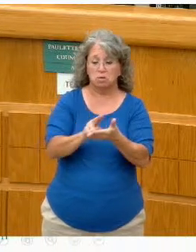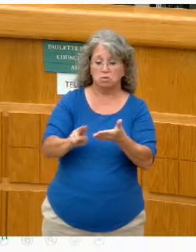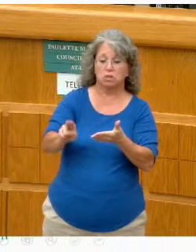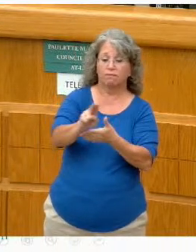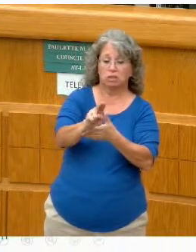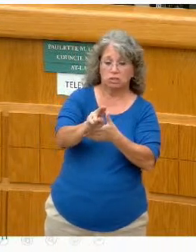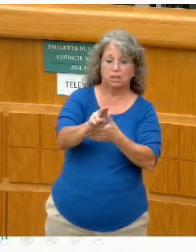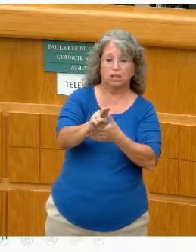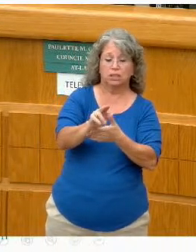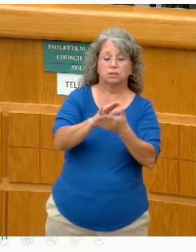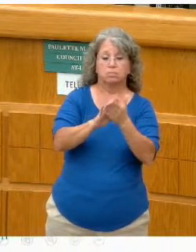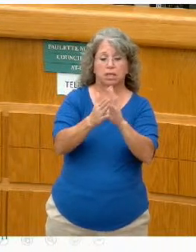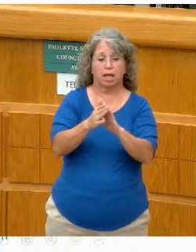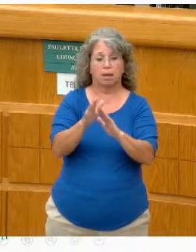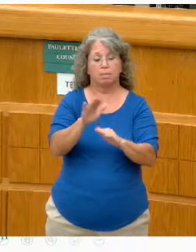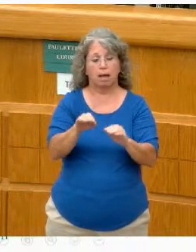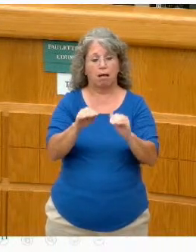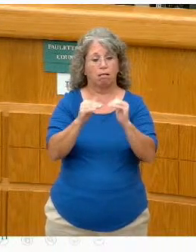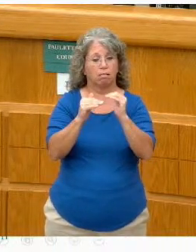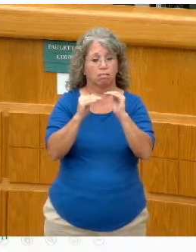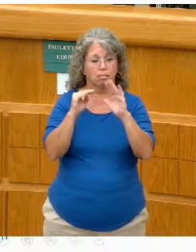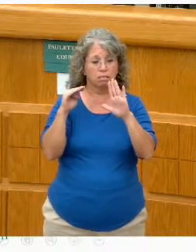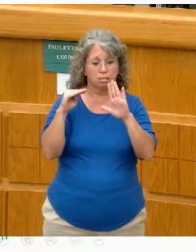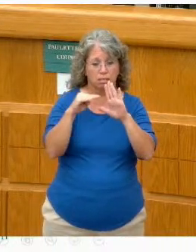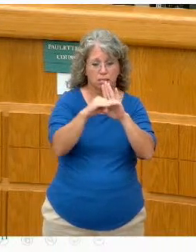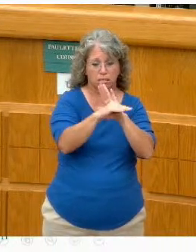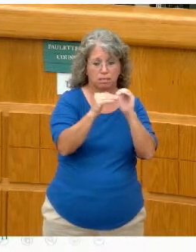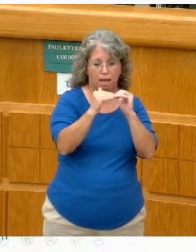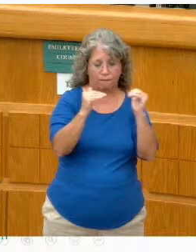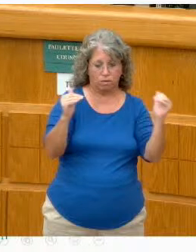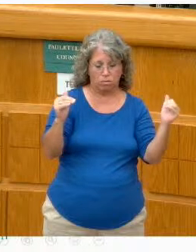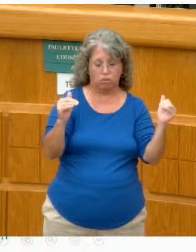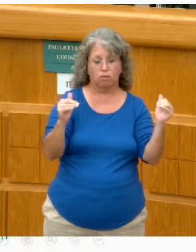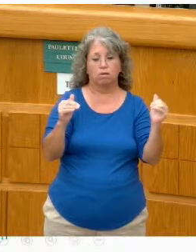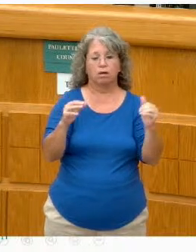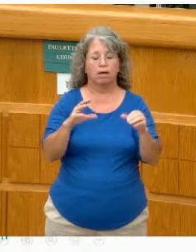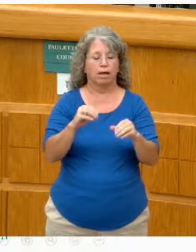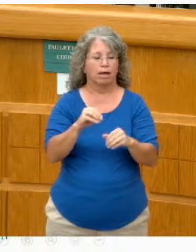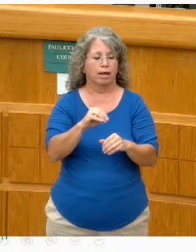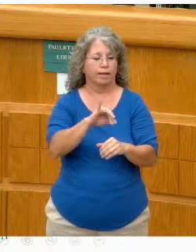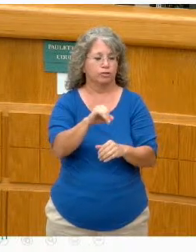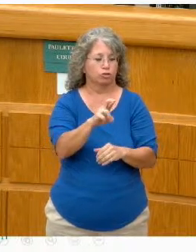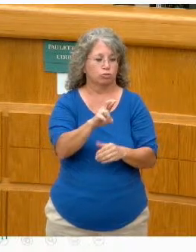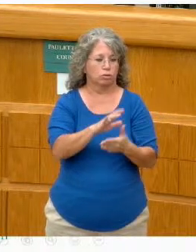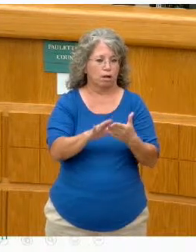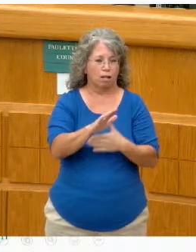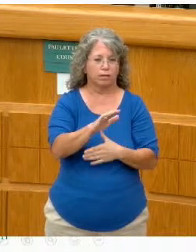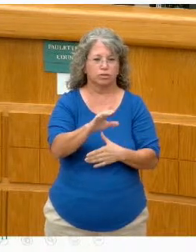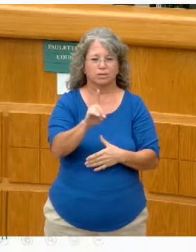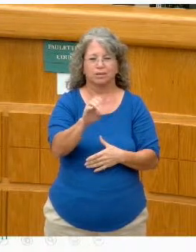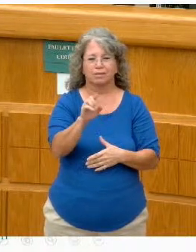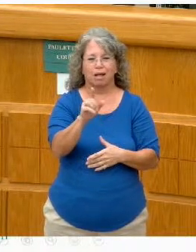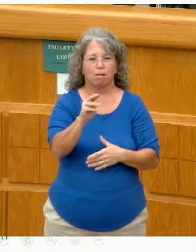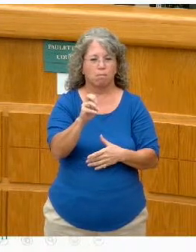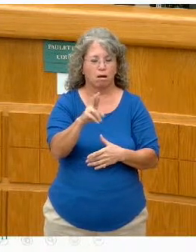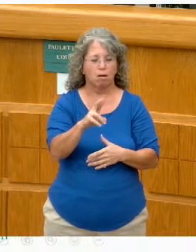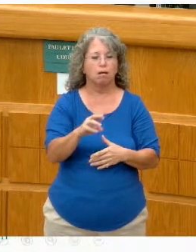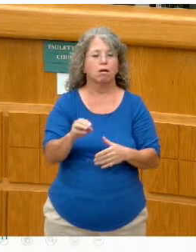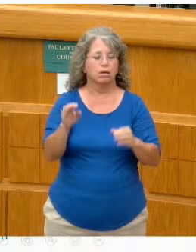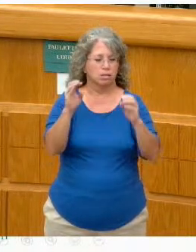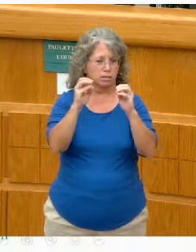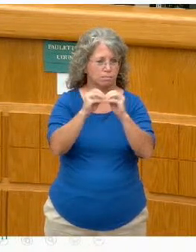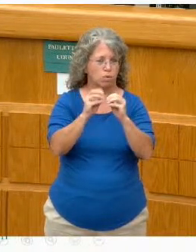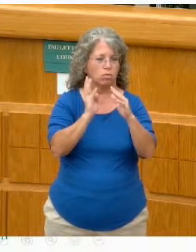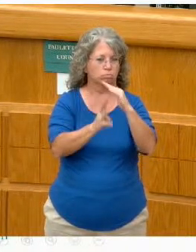up in midsummer, and junior colleges like Del Mar are on the way up, but still very low compared to